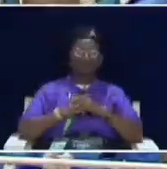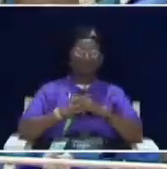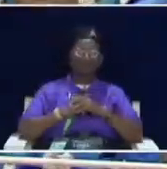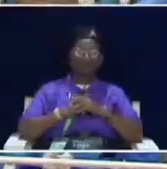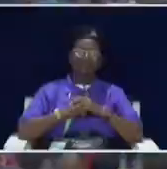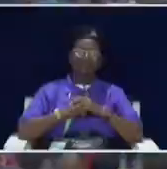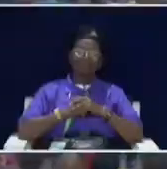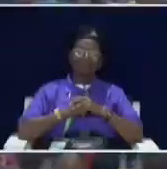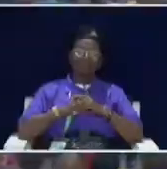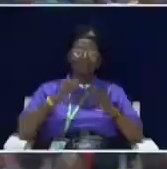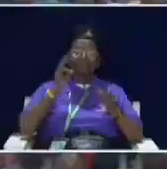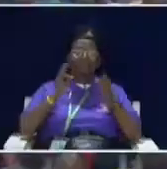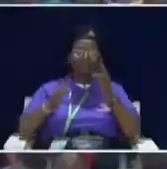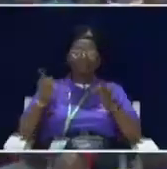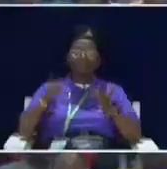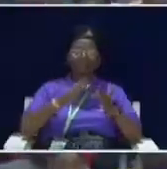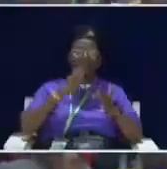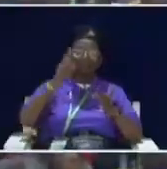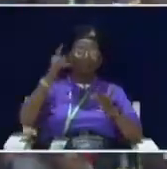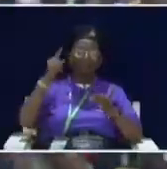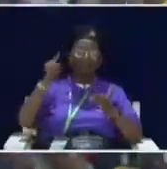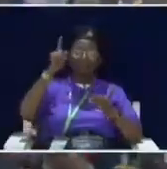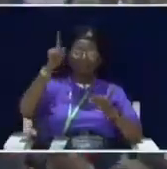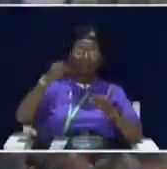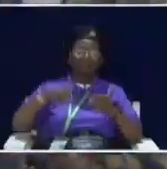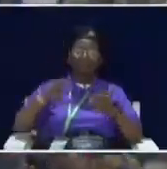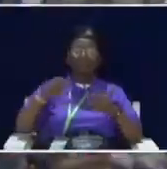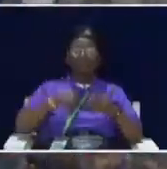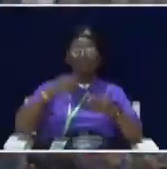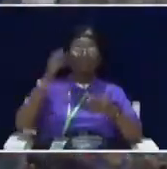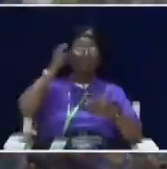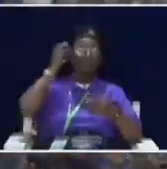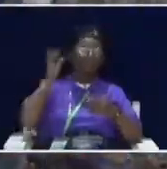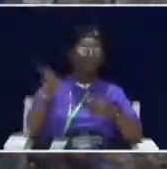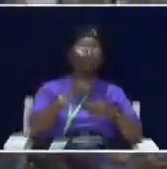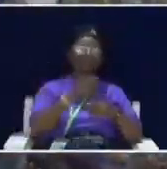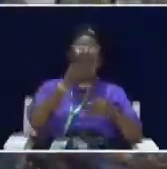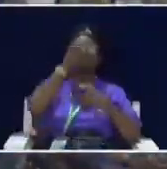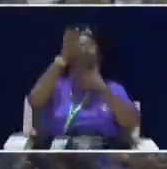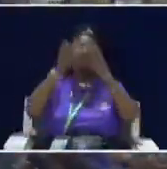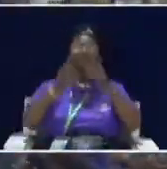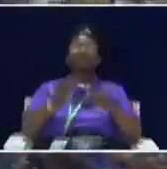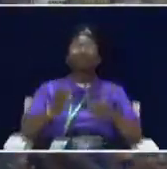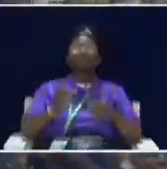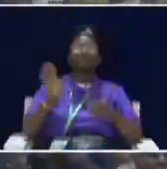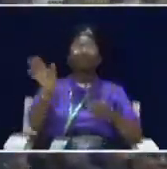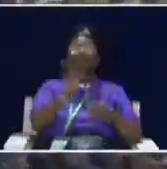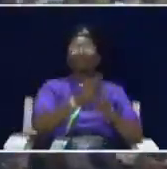If you are the one, let me hear you shout your own hallelujah now. Yeah, God, okay, hallelujah.